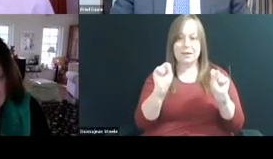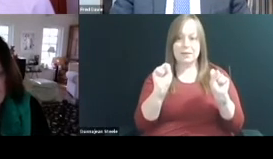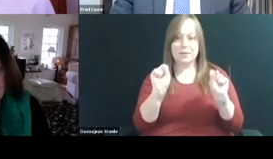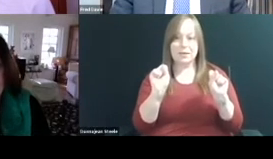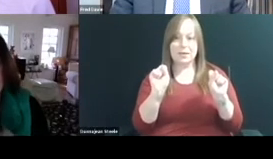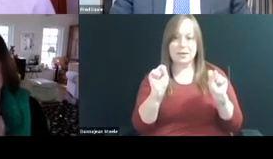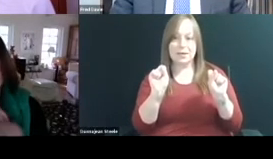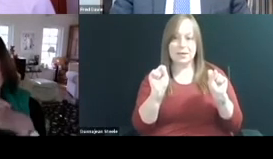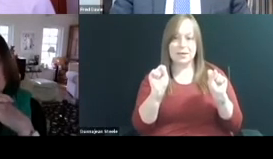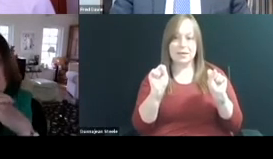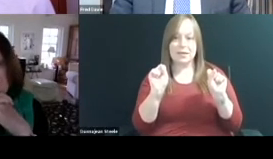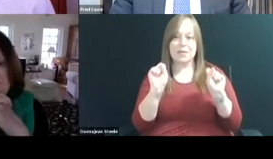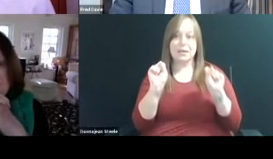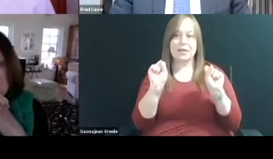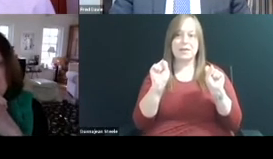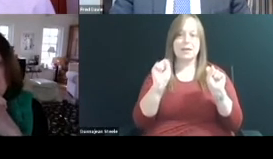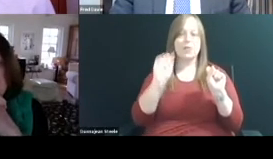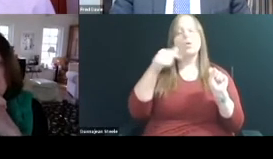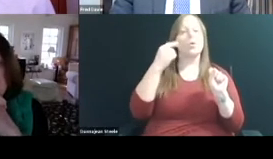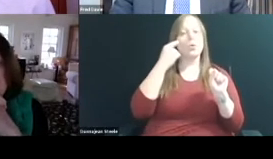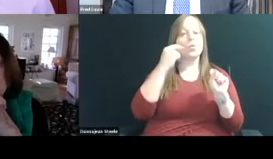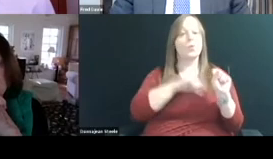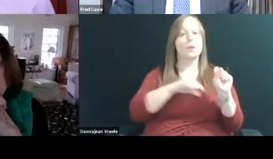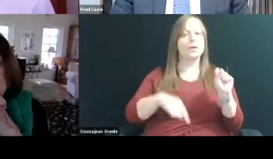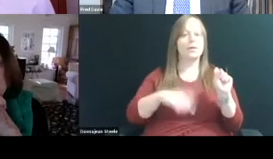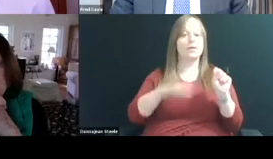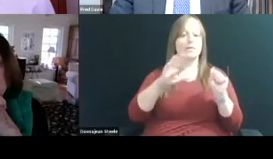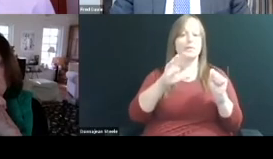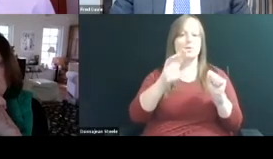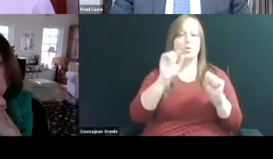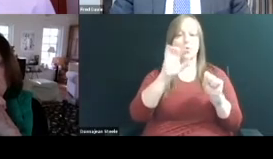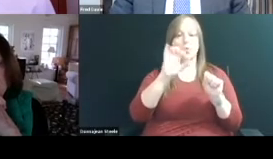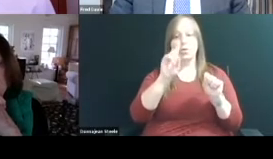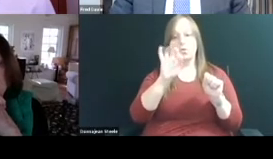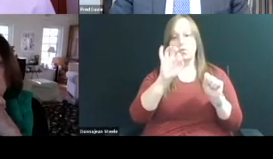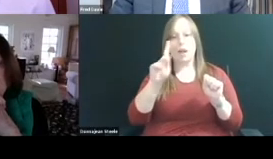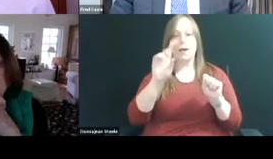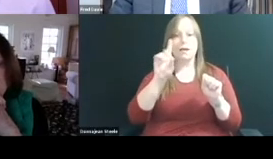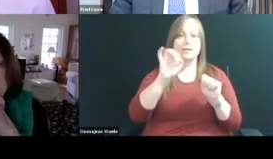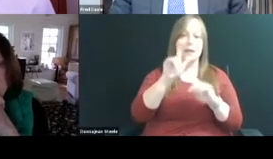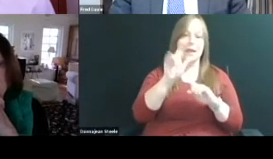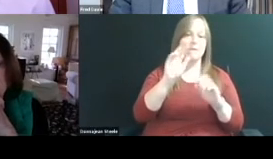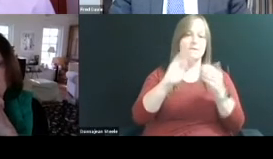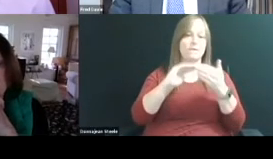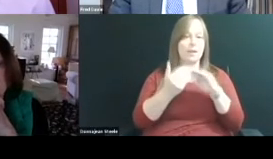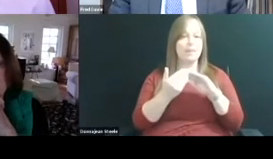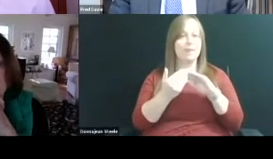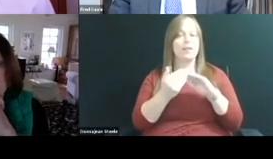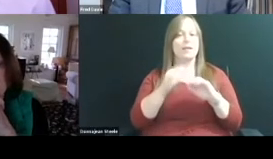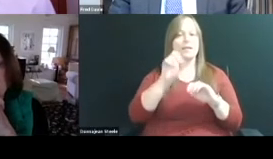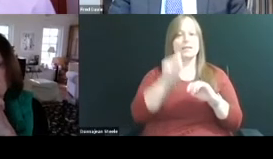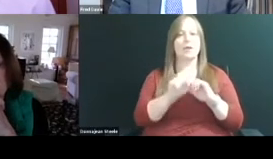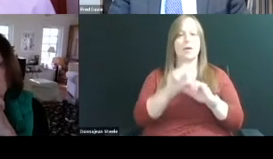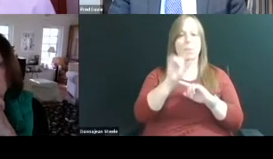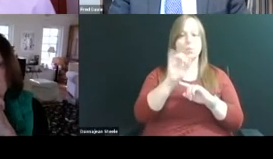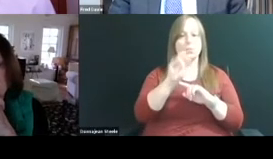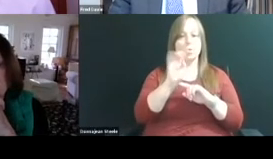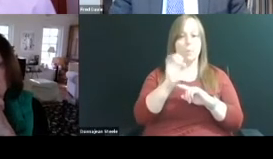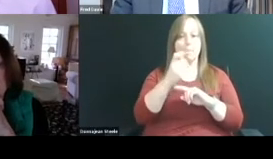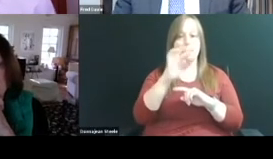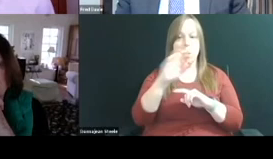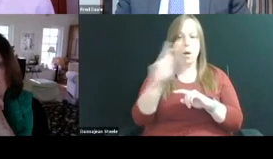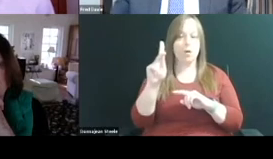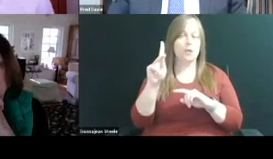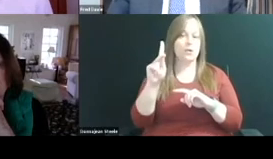first woman to represent the Queens neighborhoods of Jamaica, Rockdale Village, Richmond Hill, and South Ozone Park. And she is